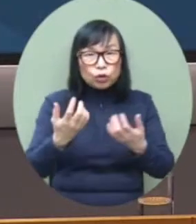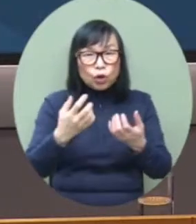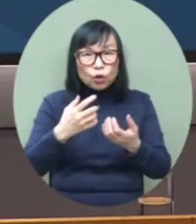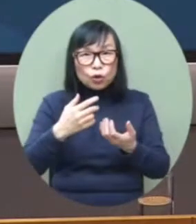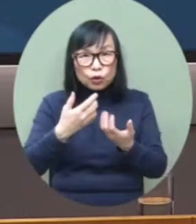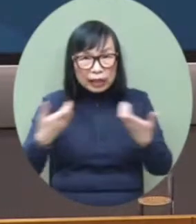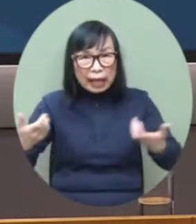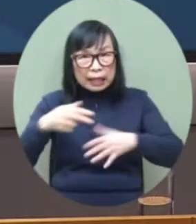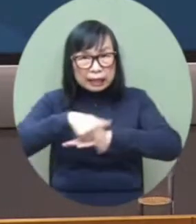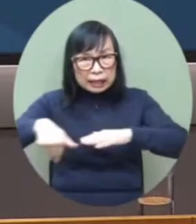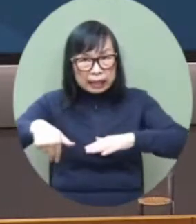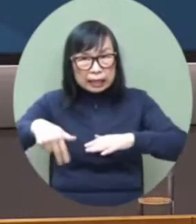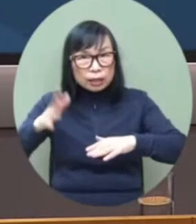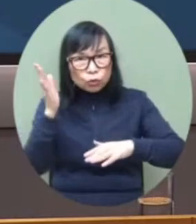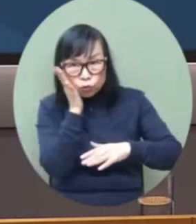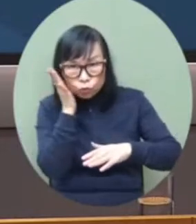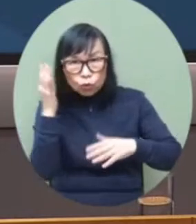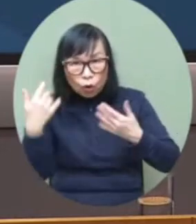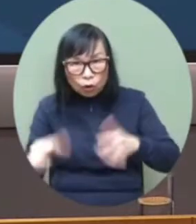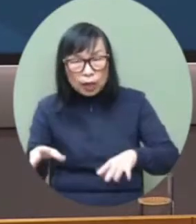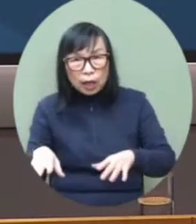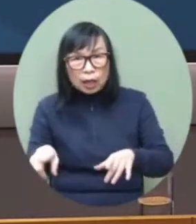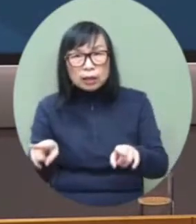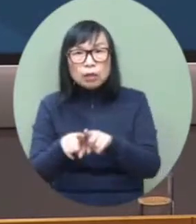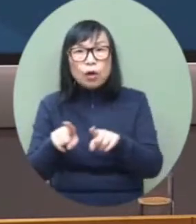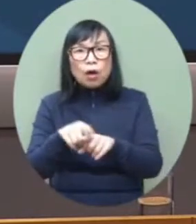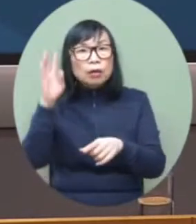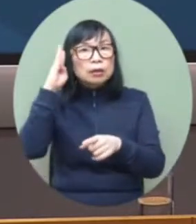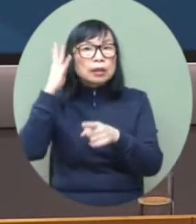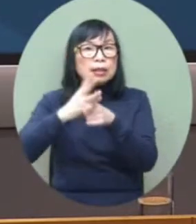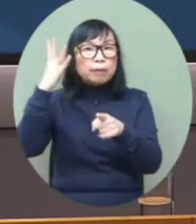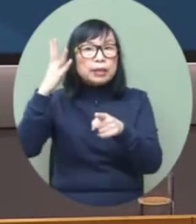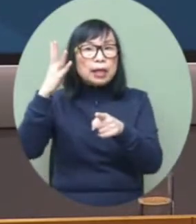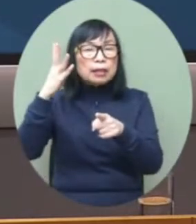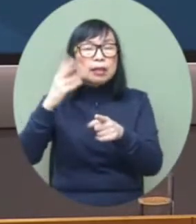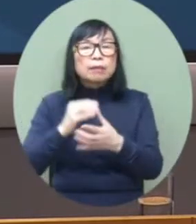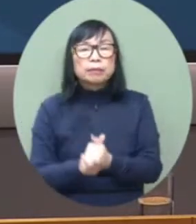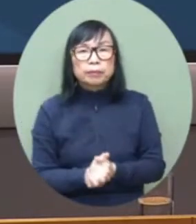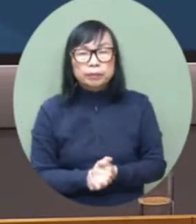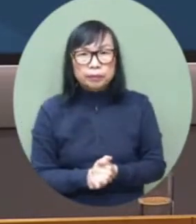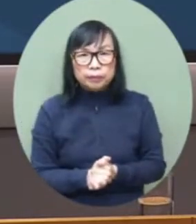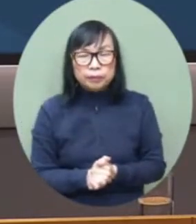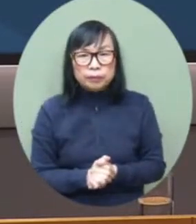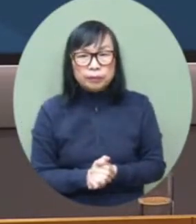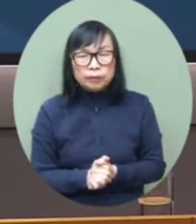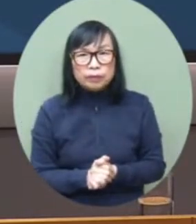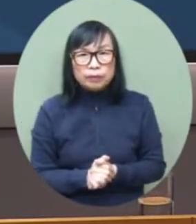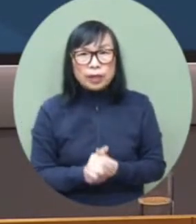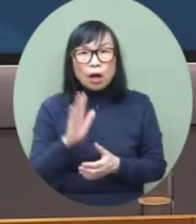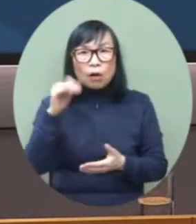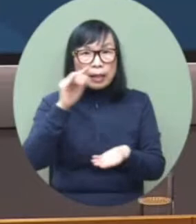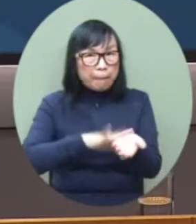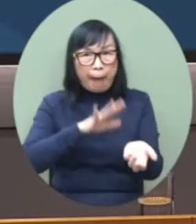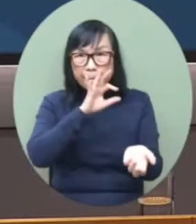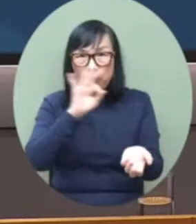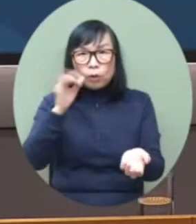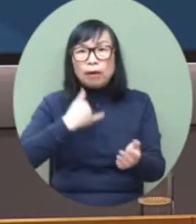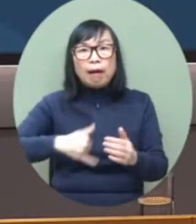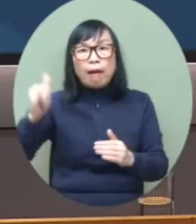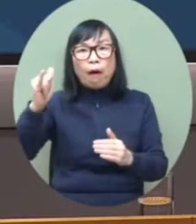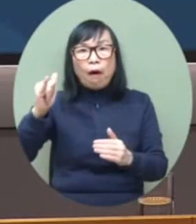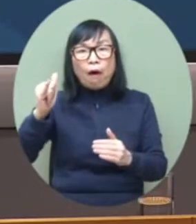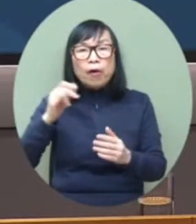negative, then it would be no different from those in the CIF. The 14th day would